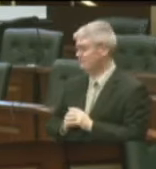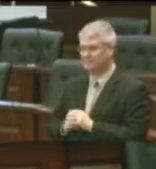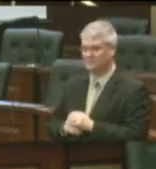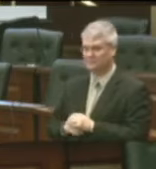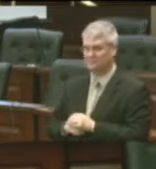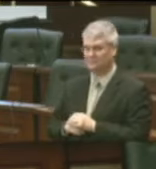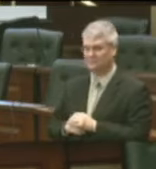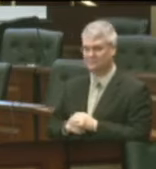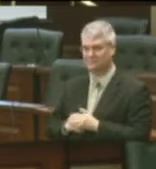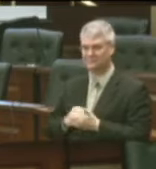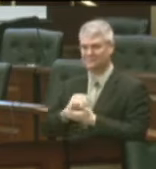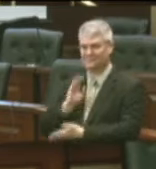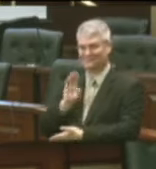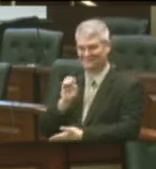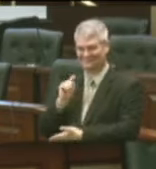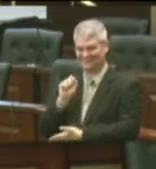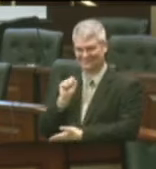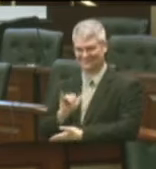Betsy.